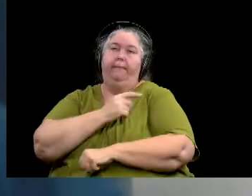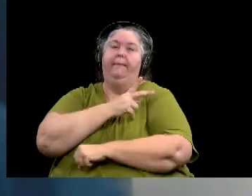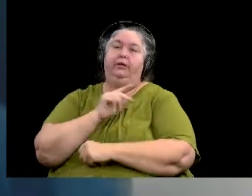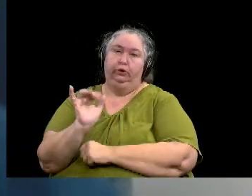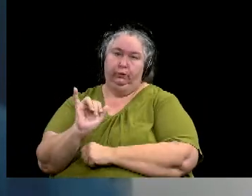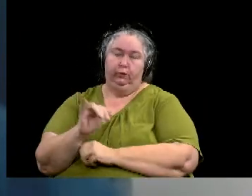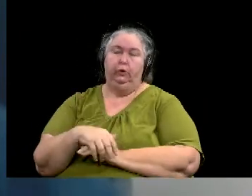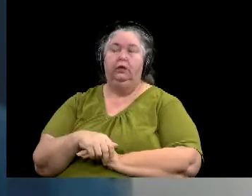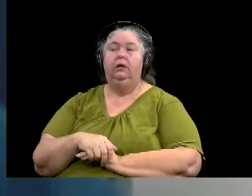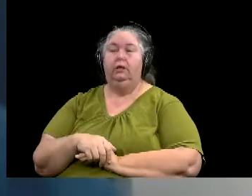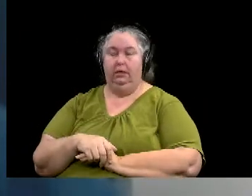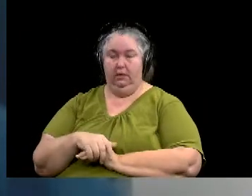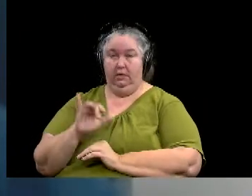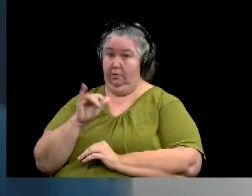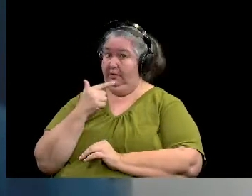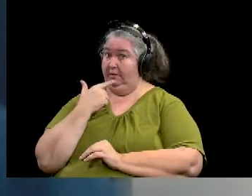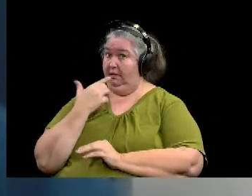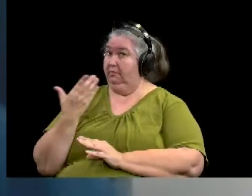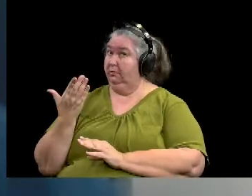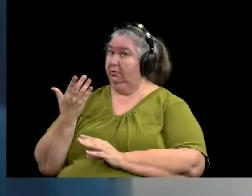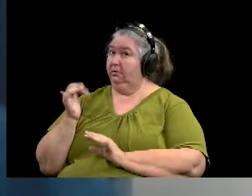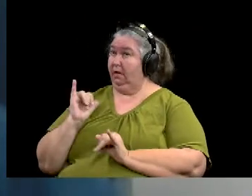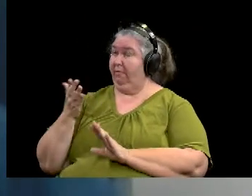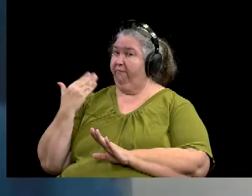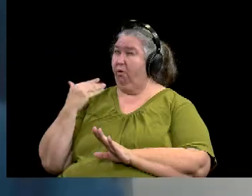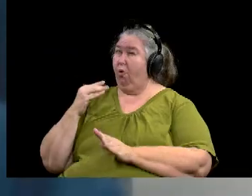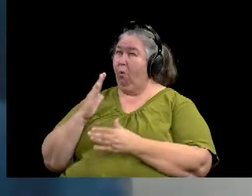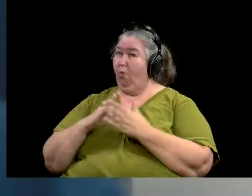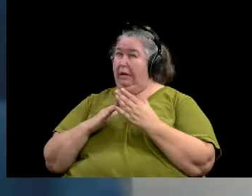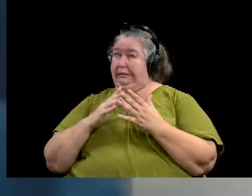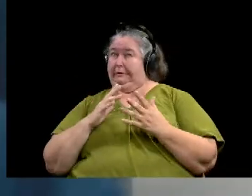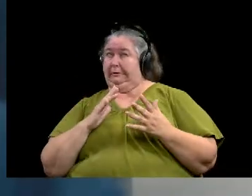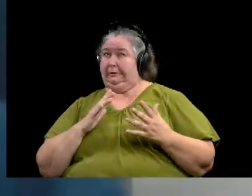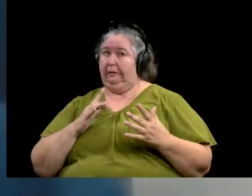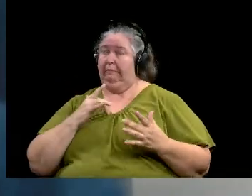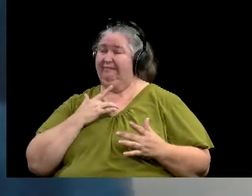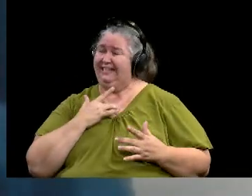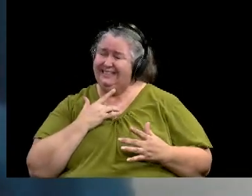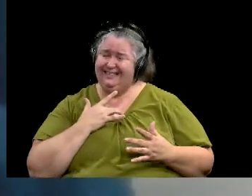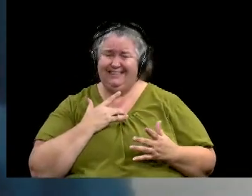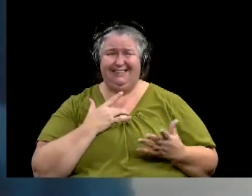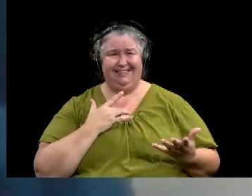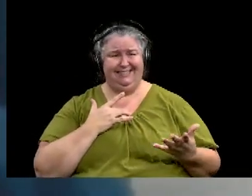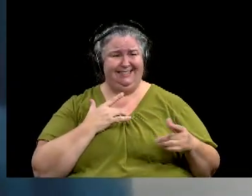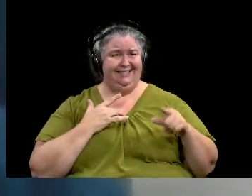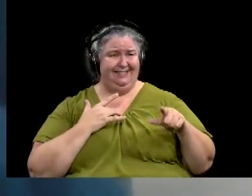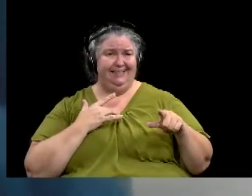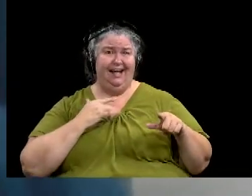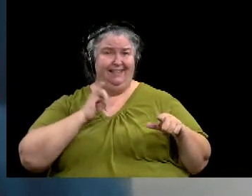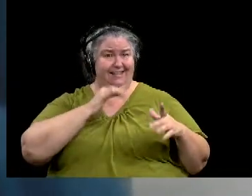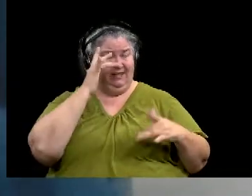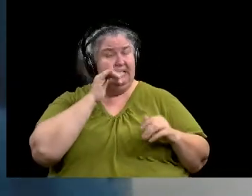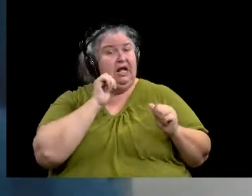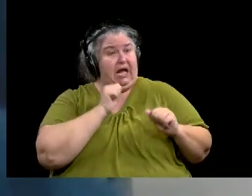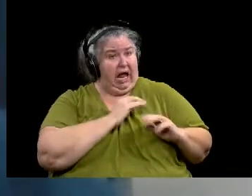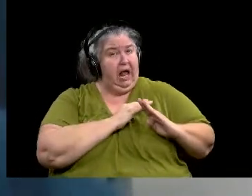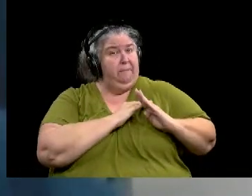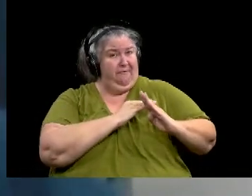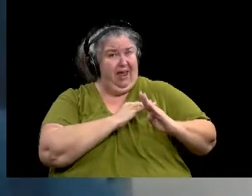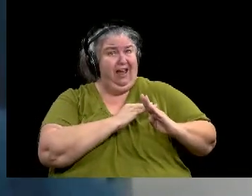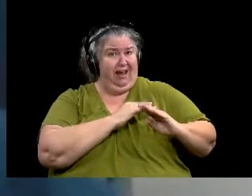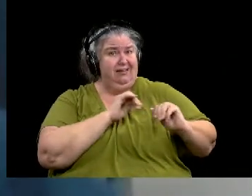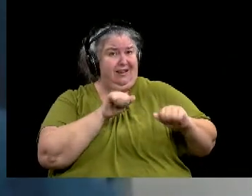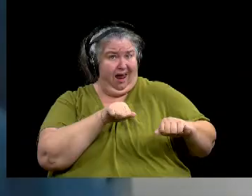troubling and distressing about this illness is that it is largely preventable. And as we confront this